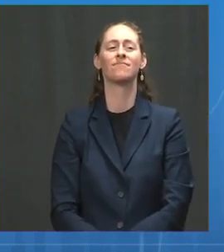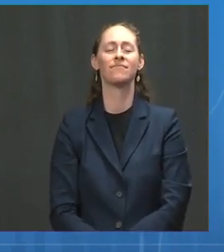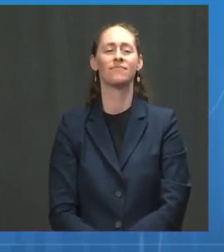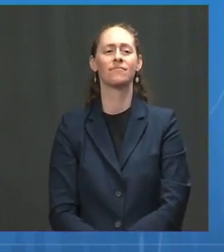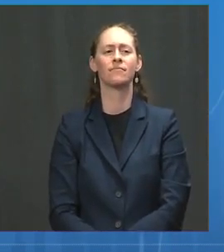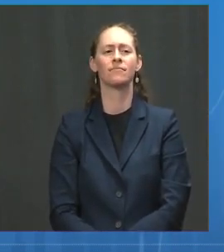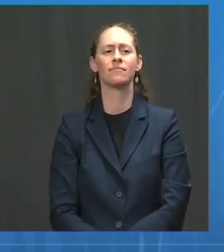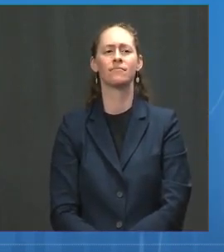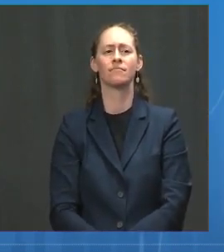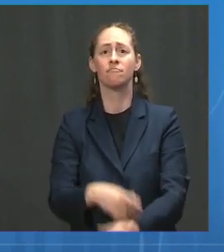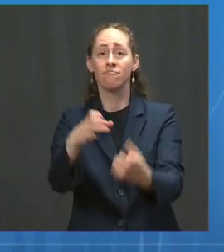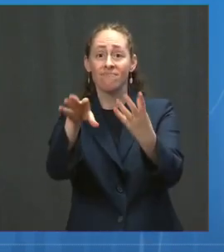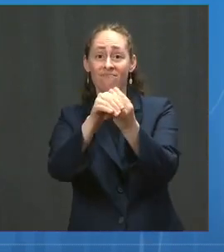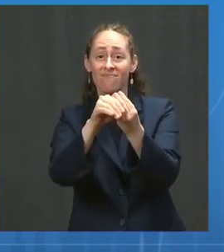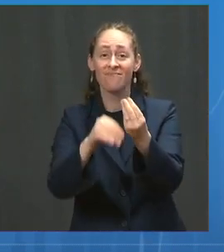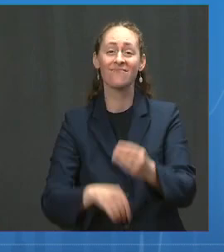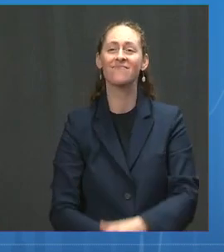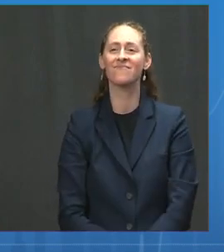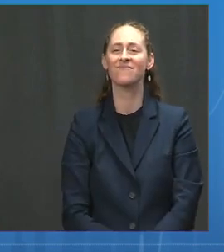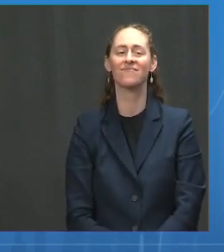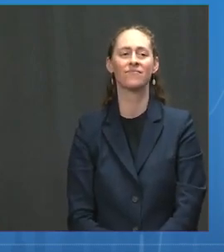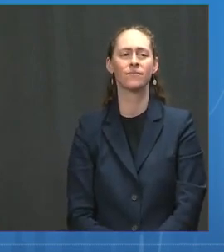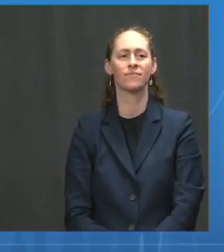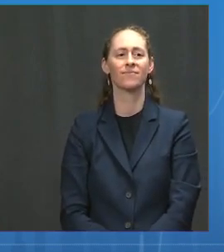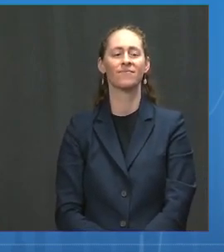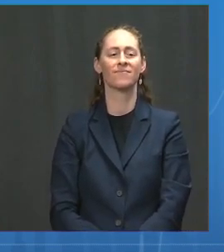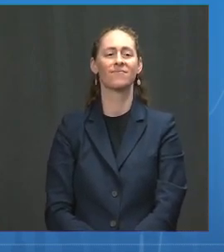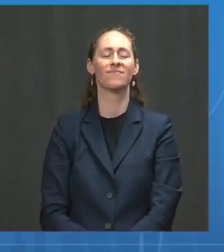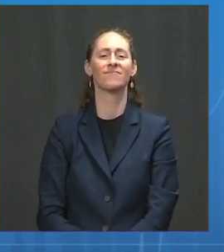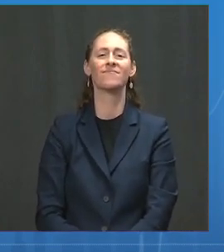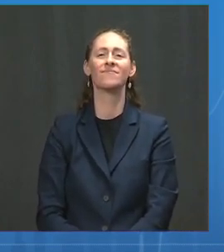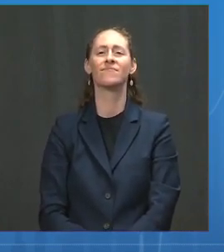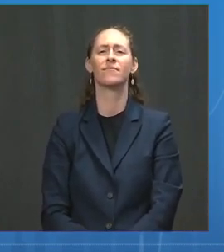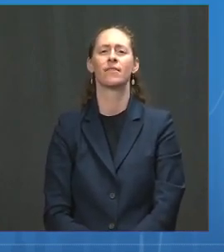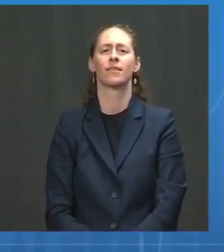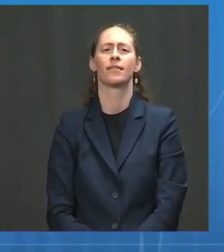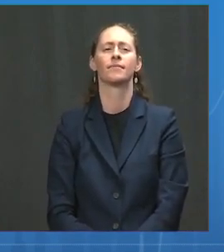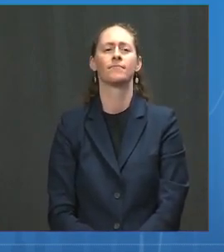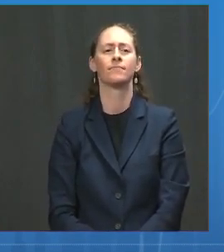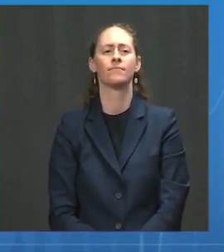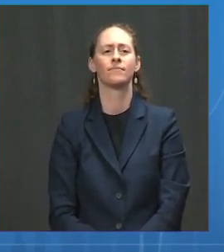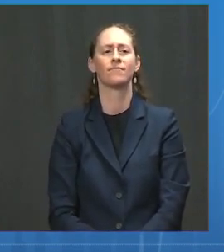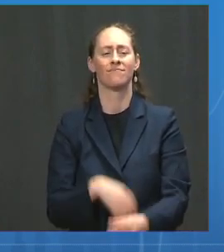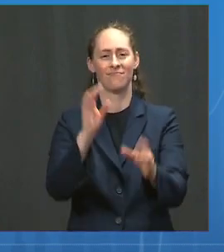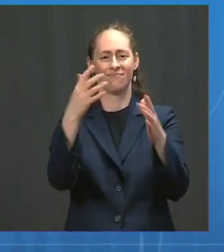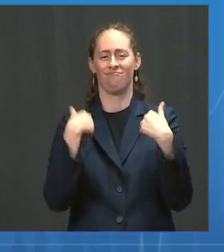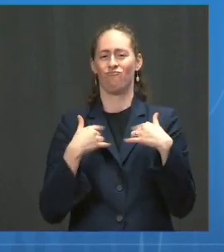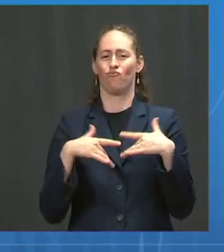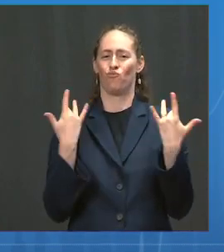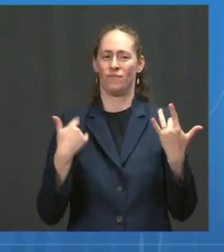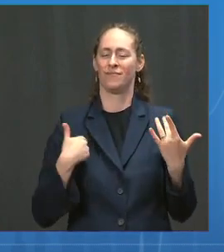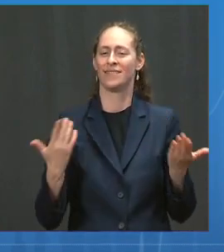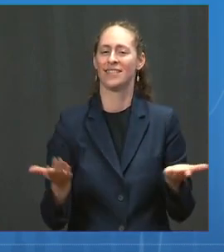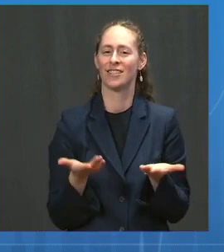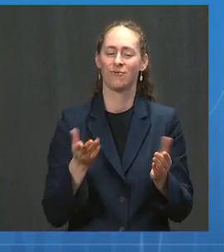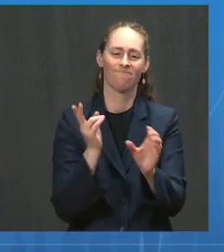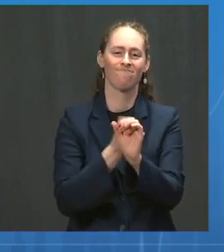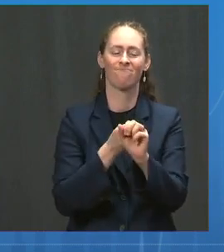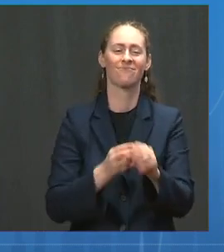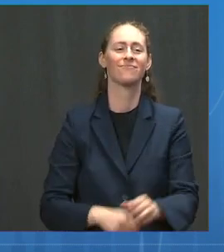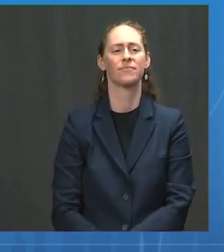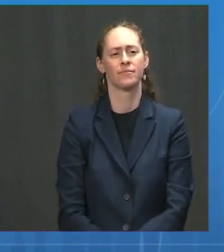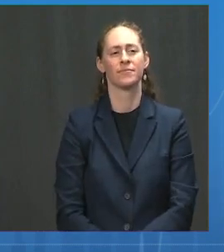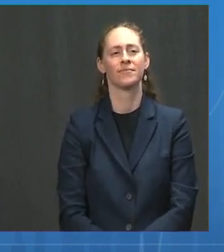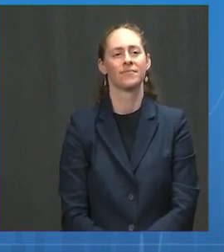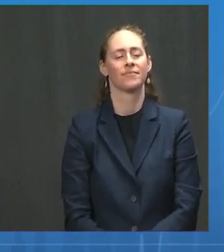Murphy? Well, thanks so much, Jeff. And it's great to be with all of you again this morning. I think we all know as cases have